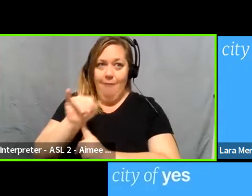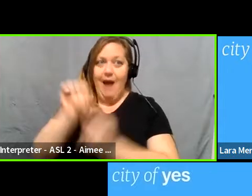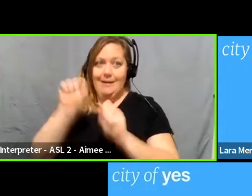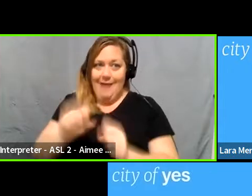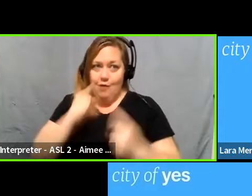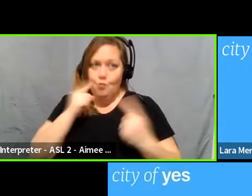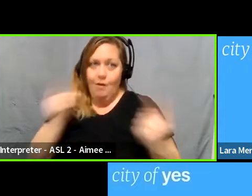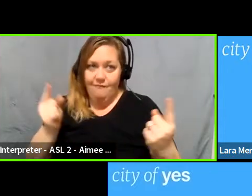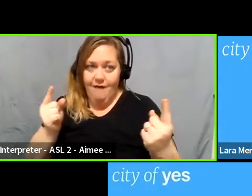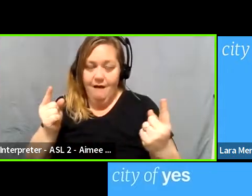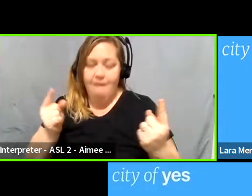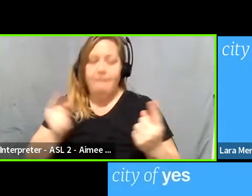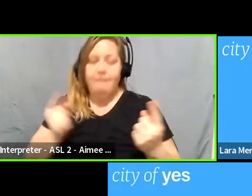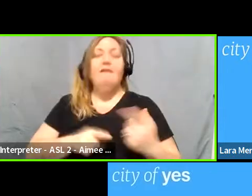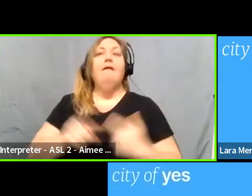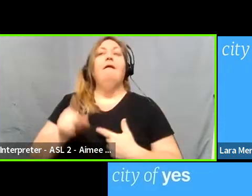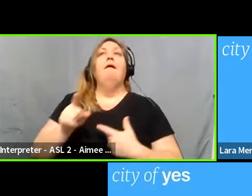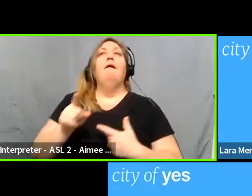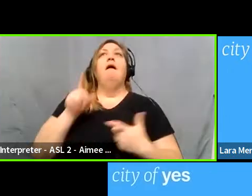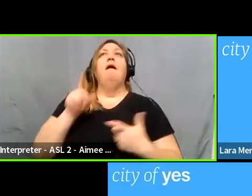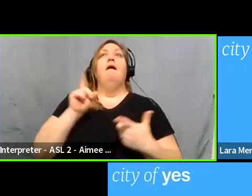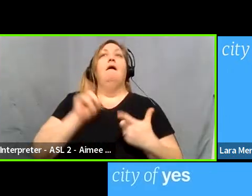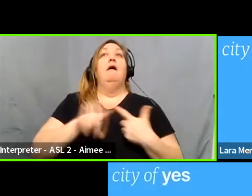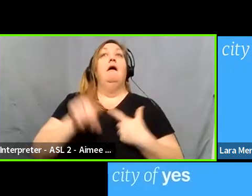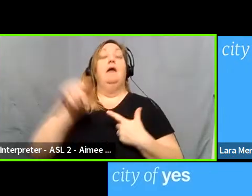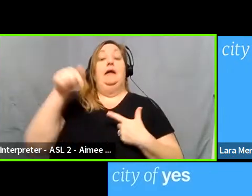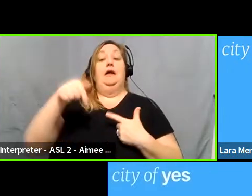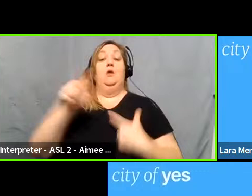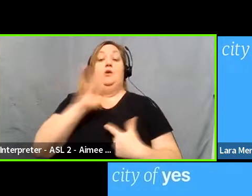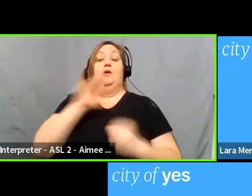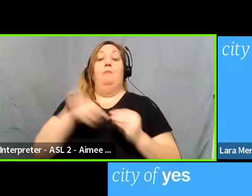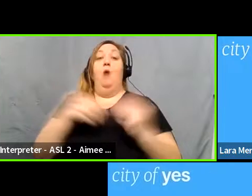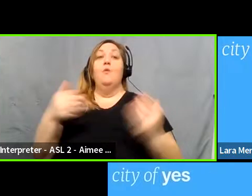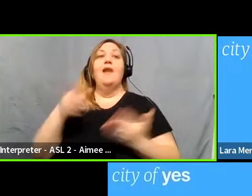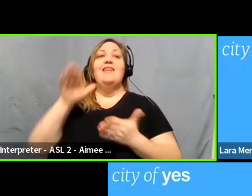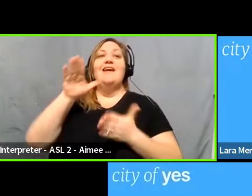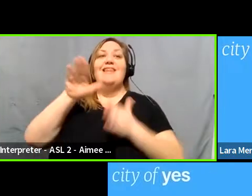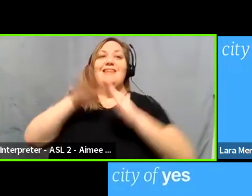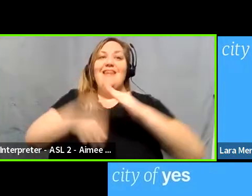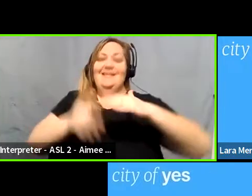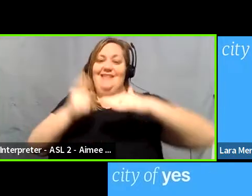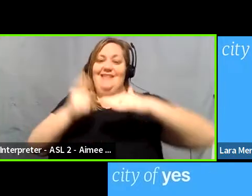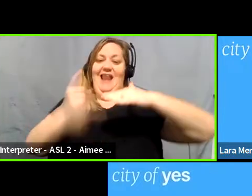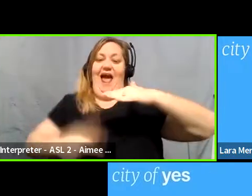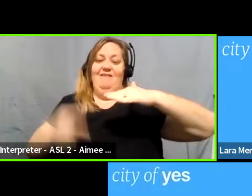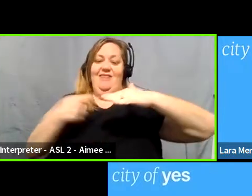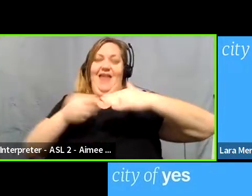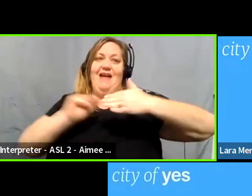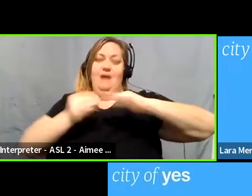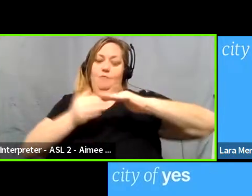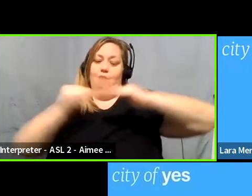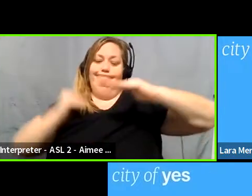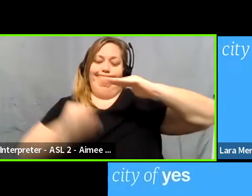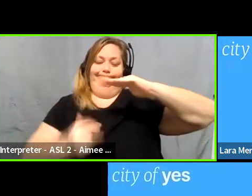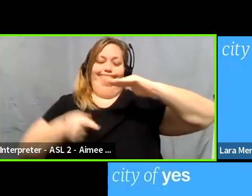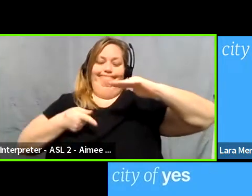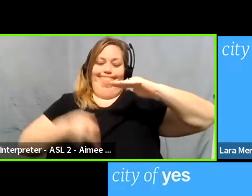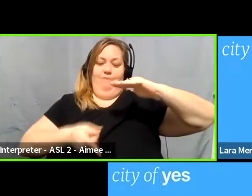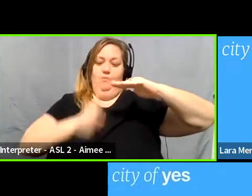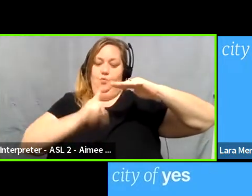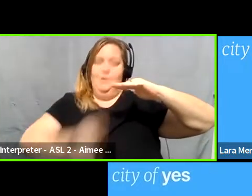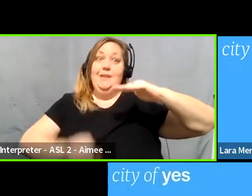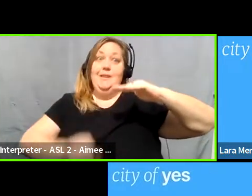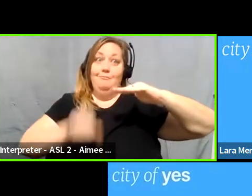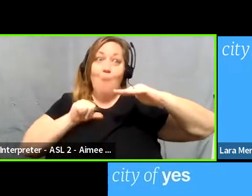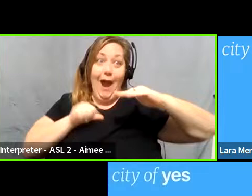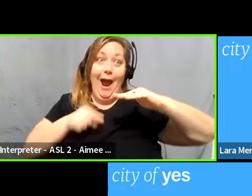AMIs that we're talking about here in housing opportunity are less than half of that, you know, so we're extremely proud